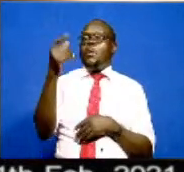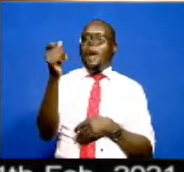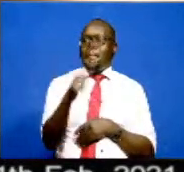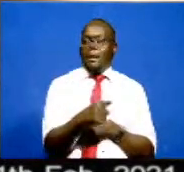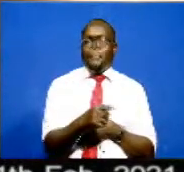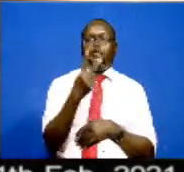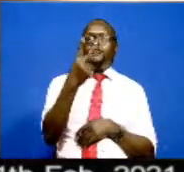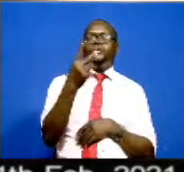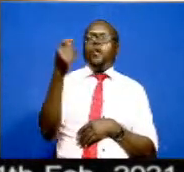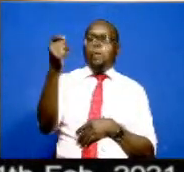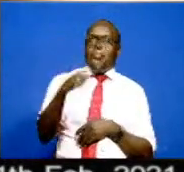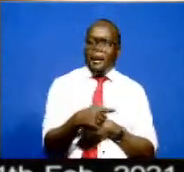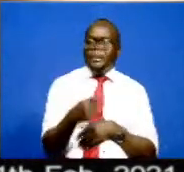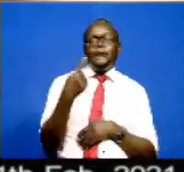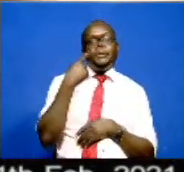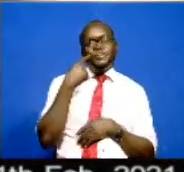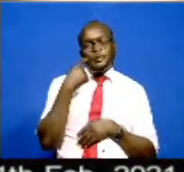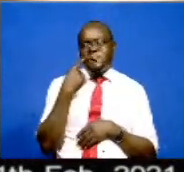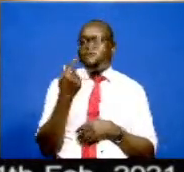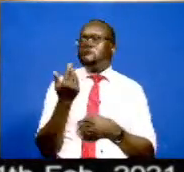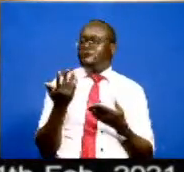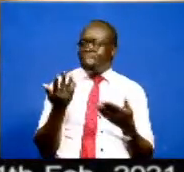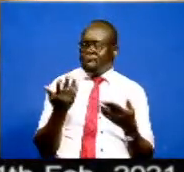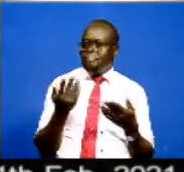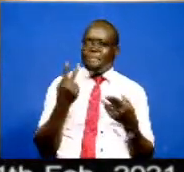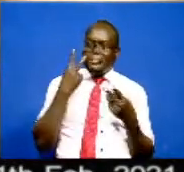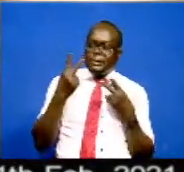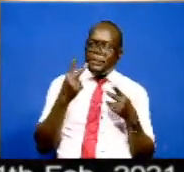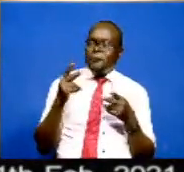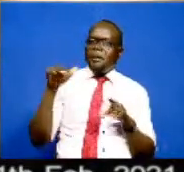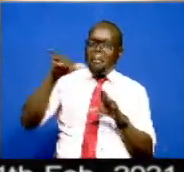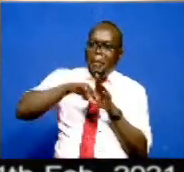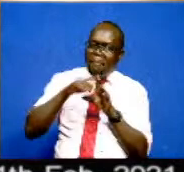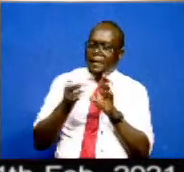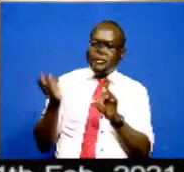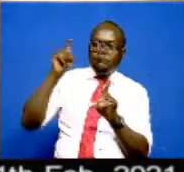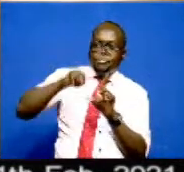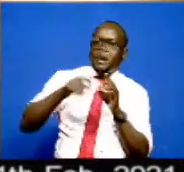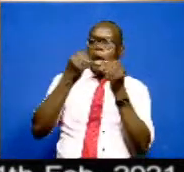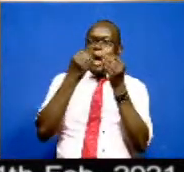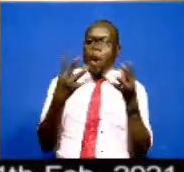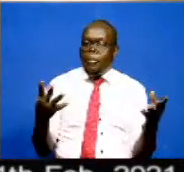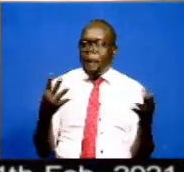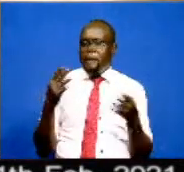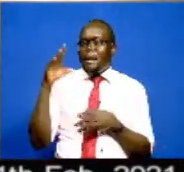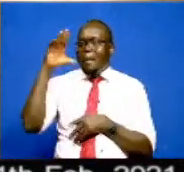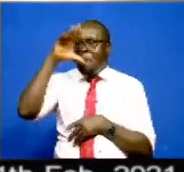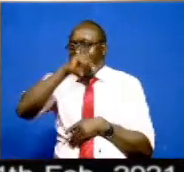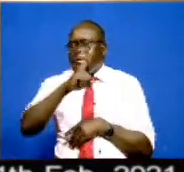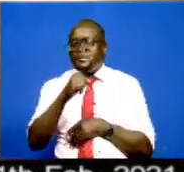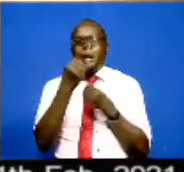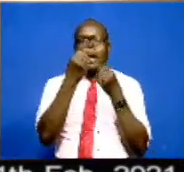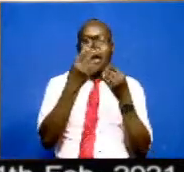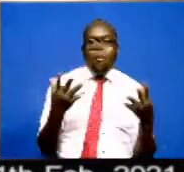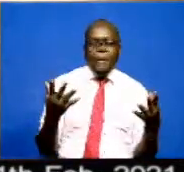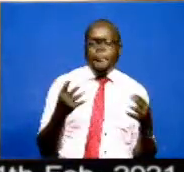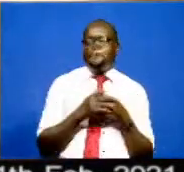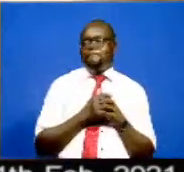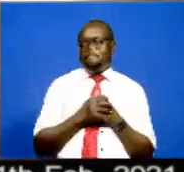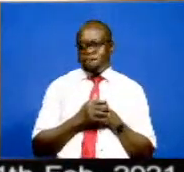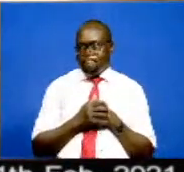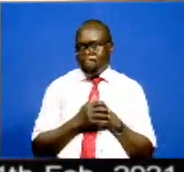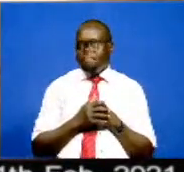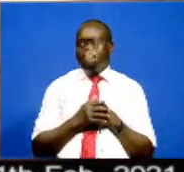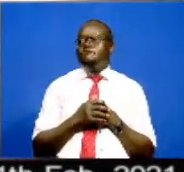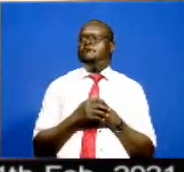two for things to settle. We look at the attendance registers, we get some reports on the performance of members, and we have